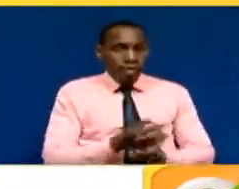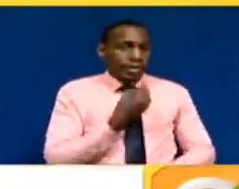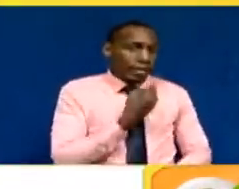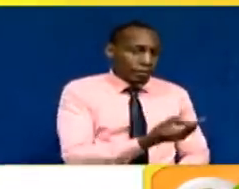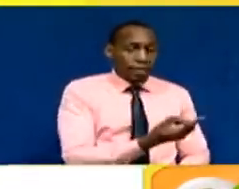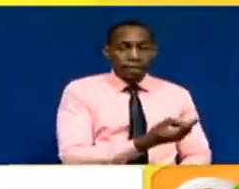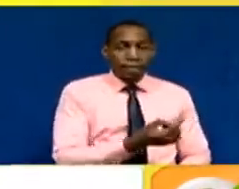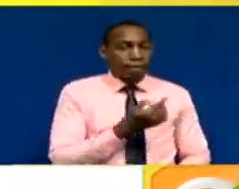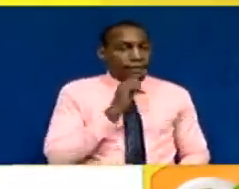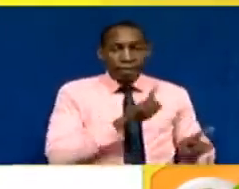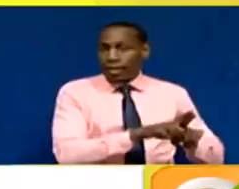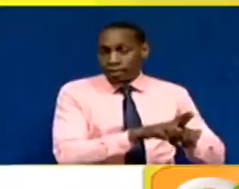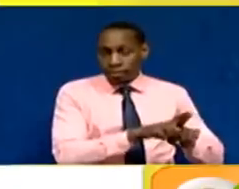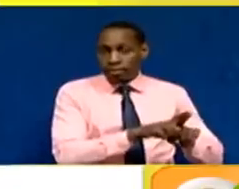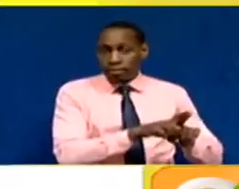Nikamwambia